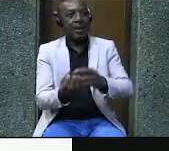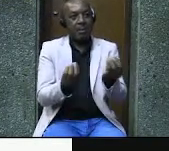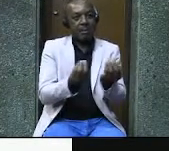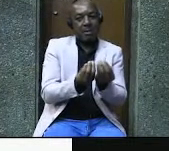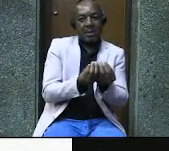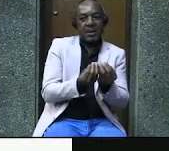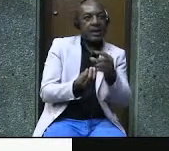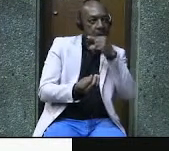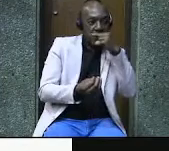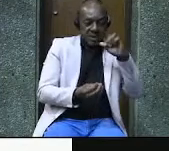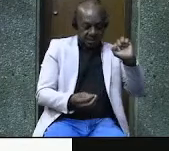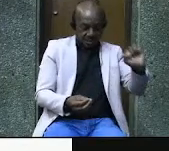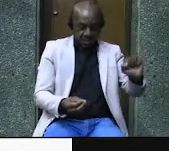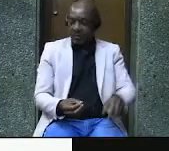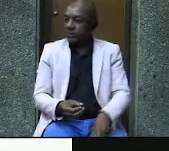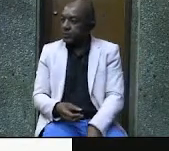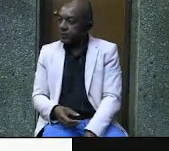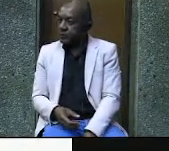their name.